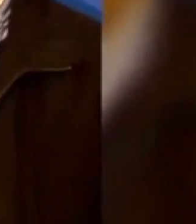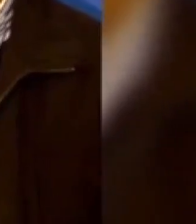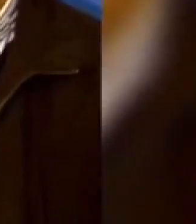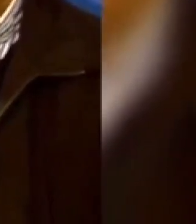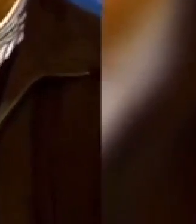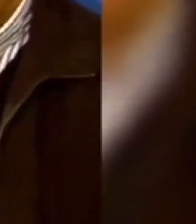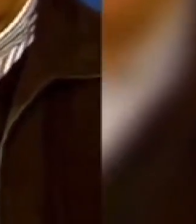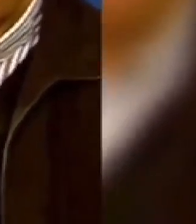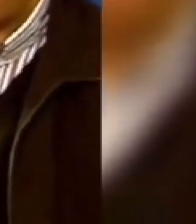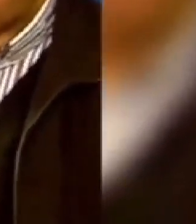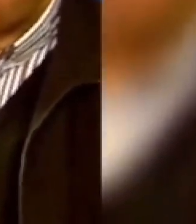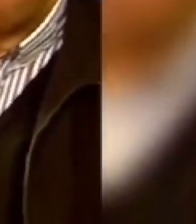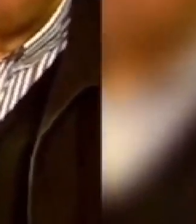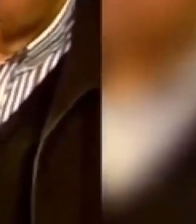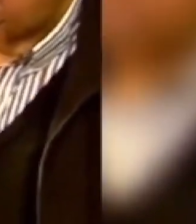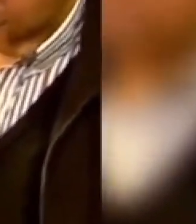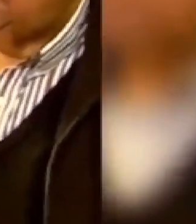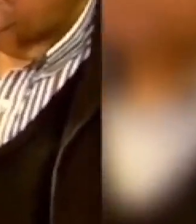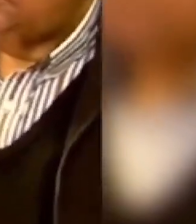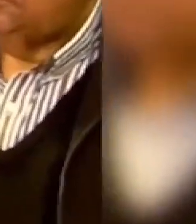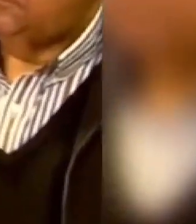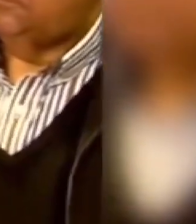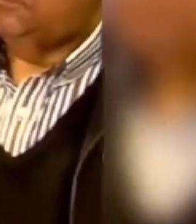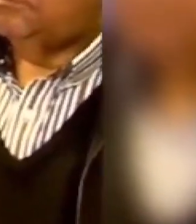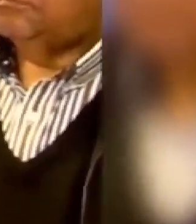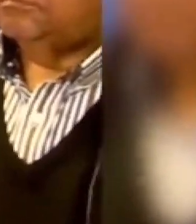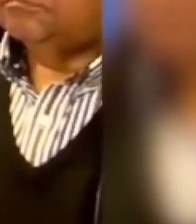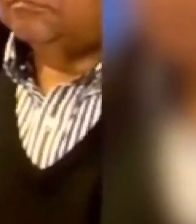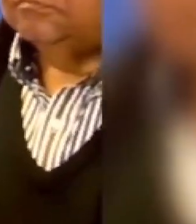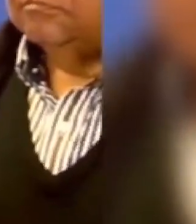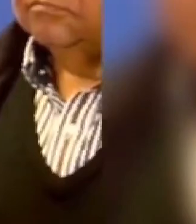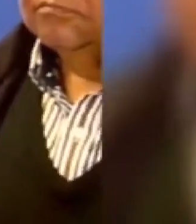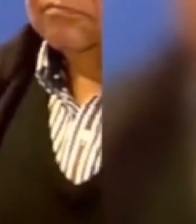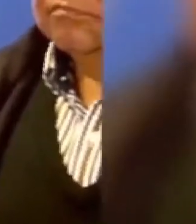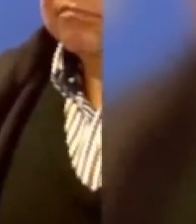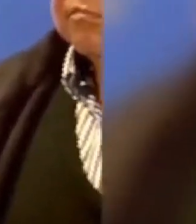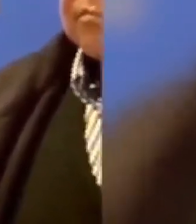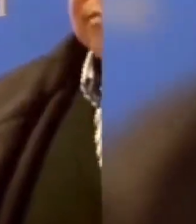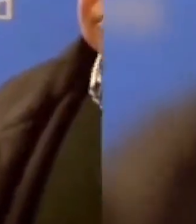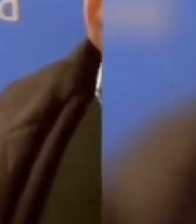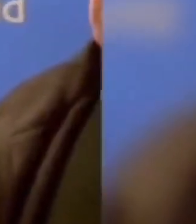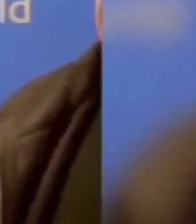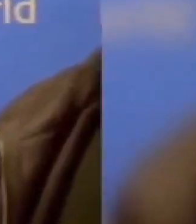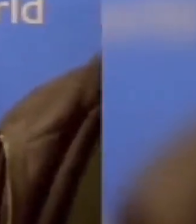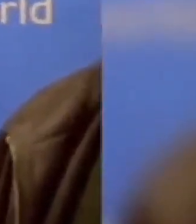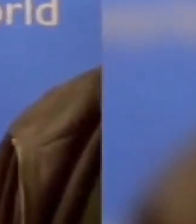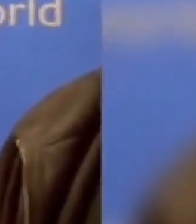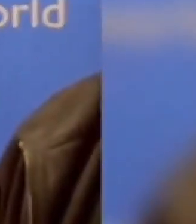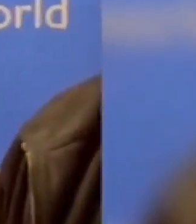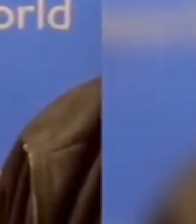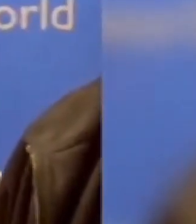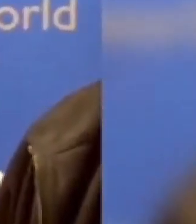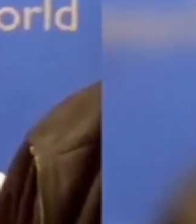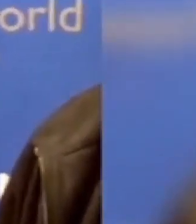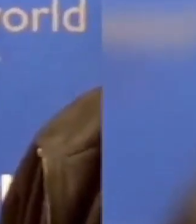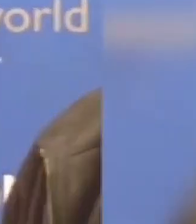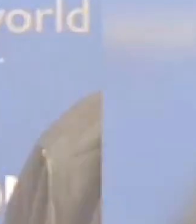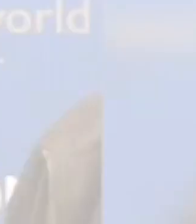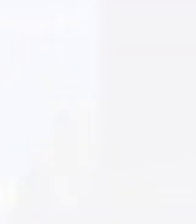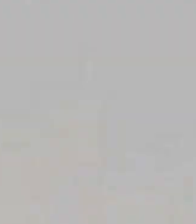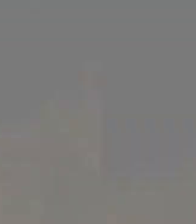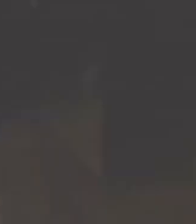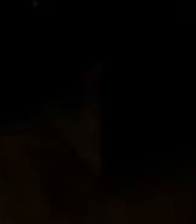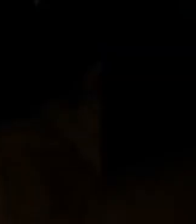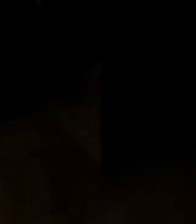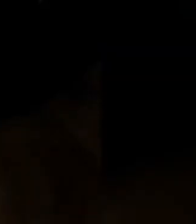4,000 megawatts. Once we can close that gap, we should be able, yes, to see the end of load